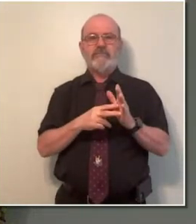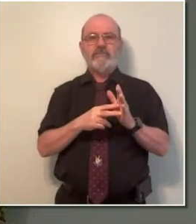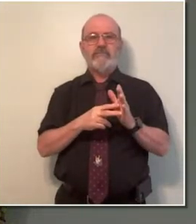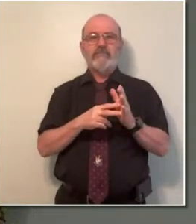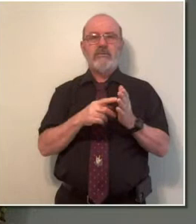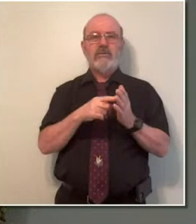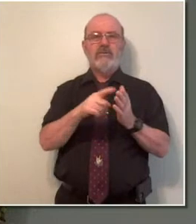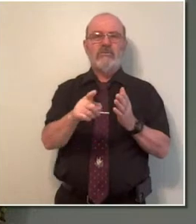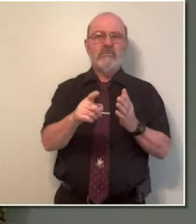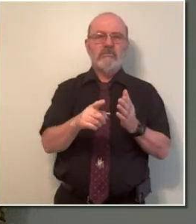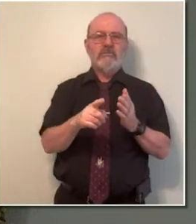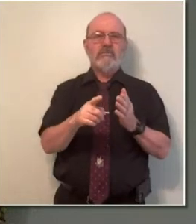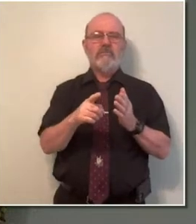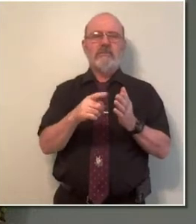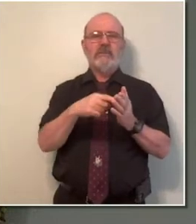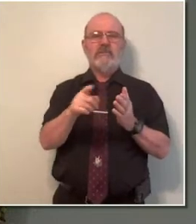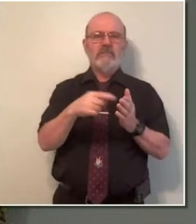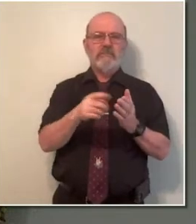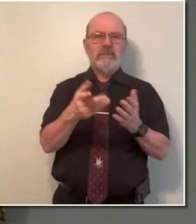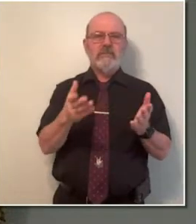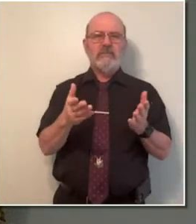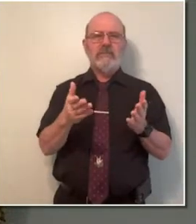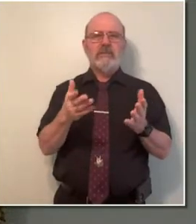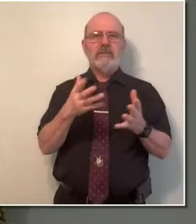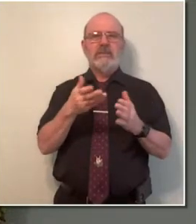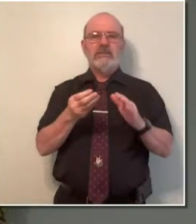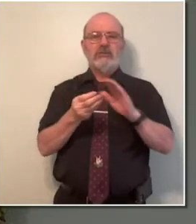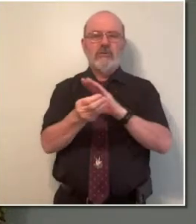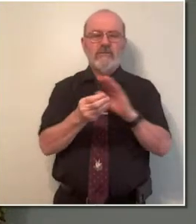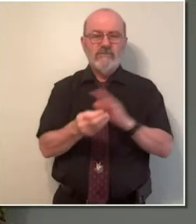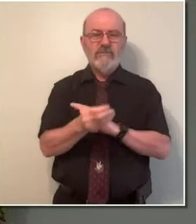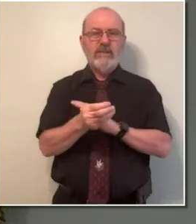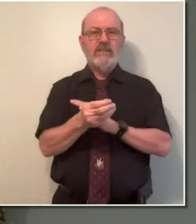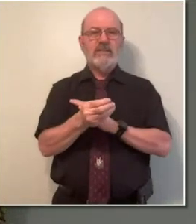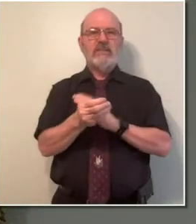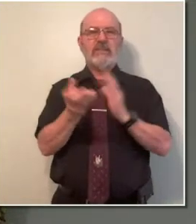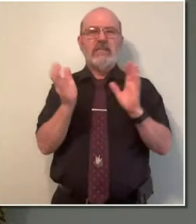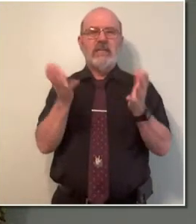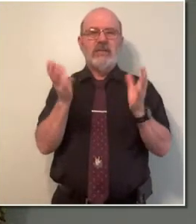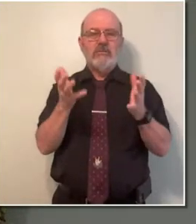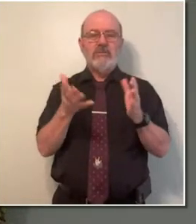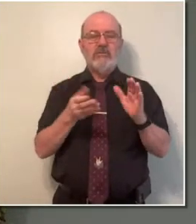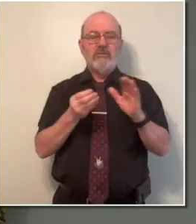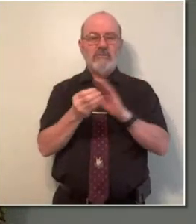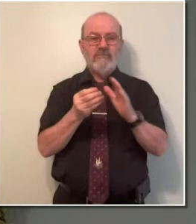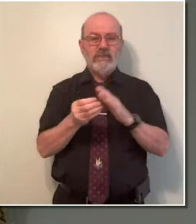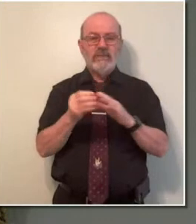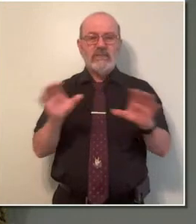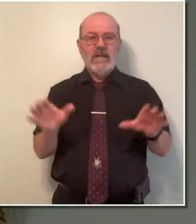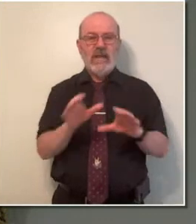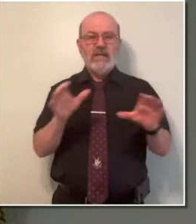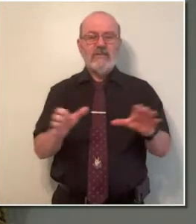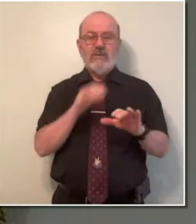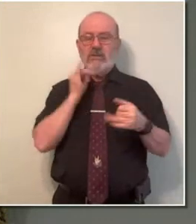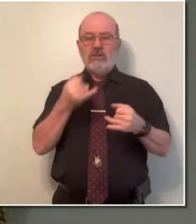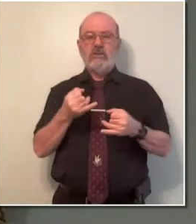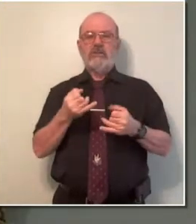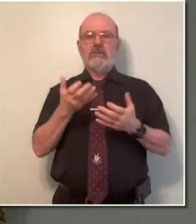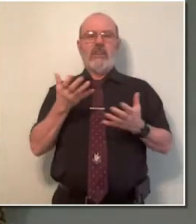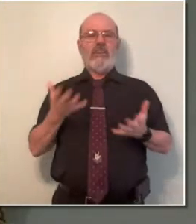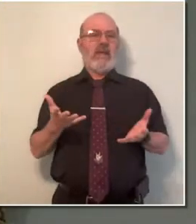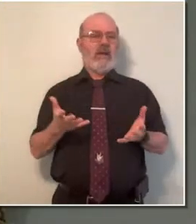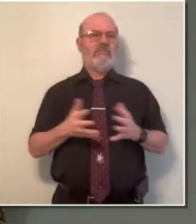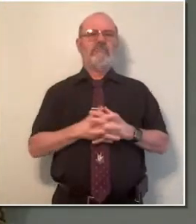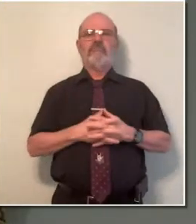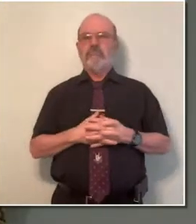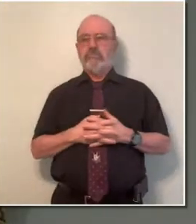That the idea of spending, it means you're investing in communication. You're investing in activity. You're not just there and they're on